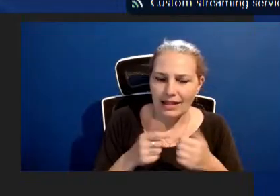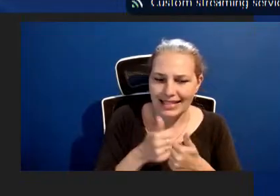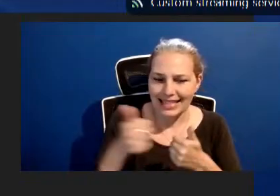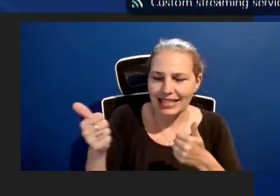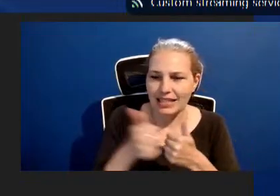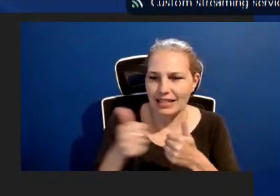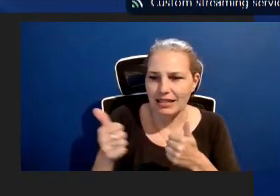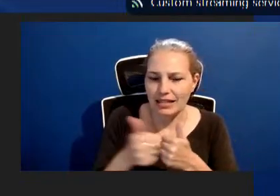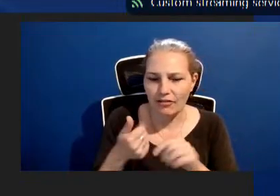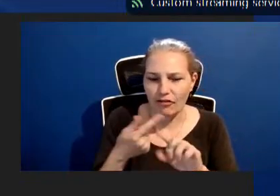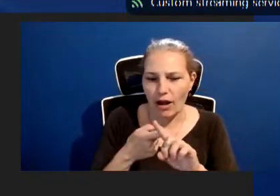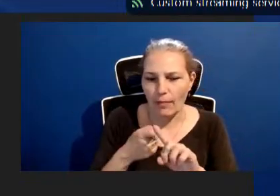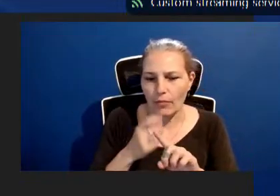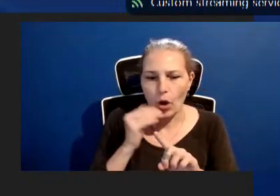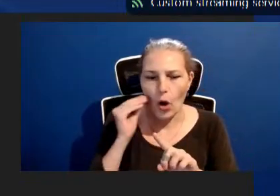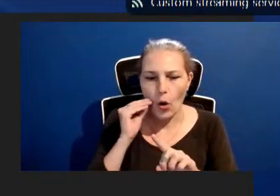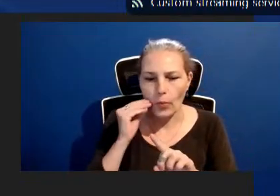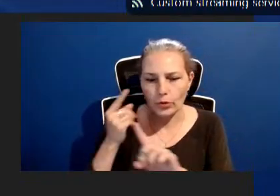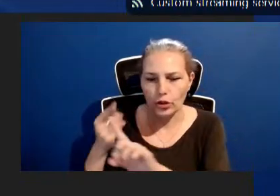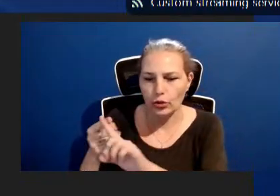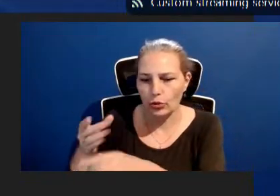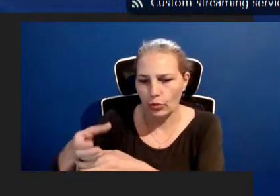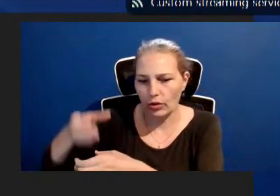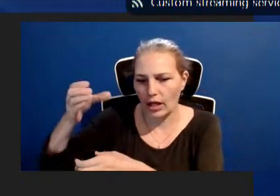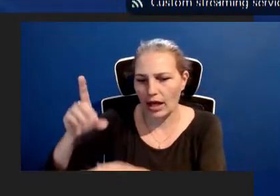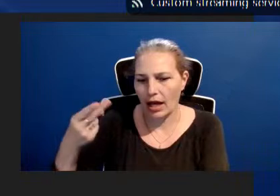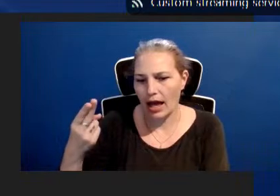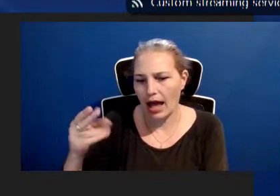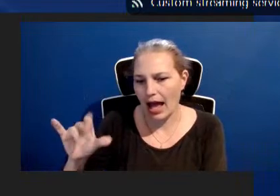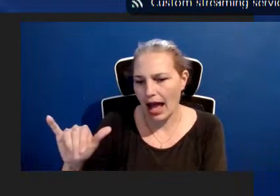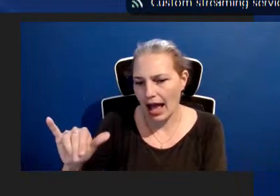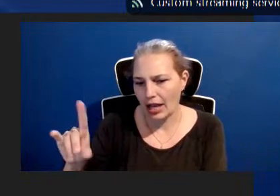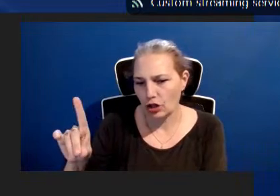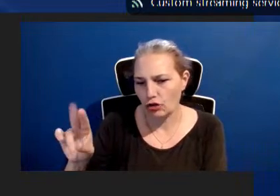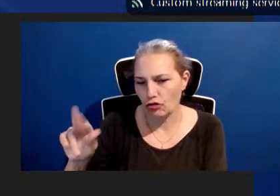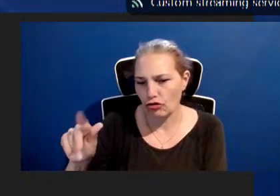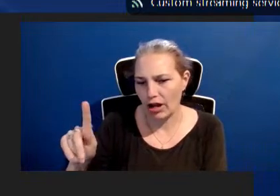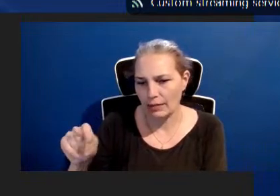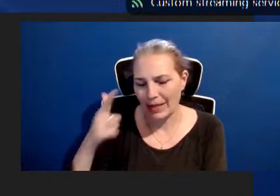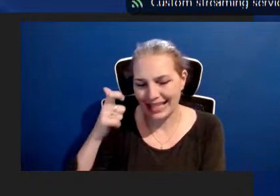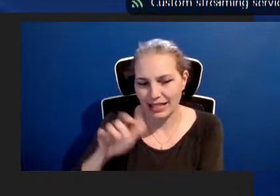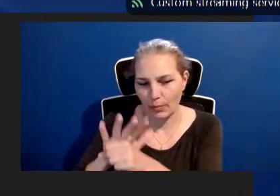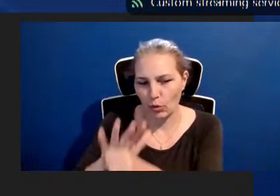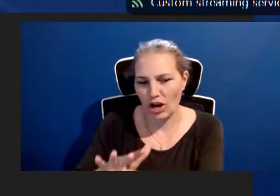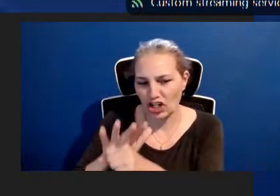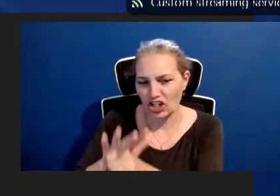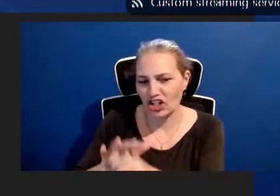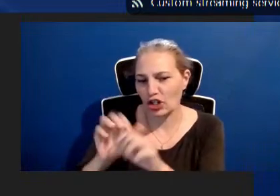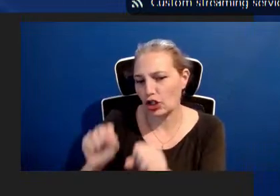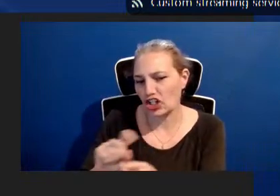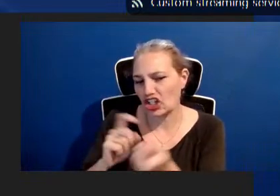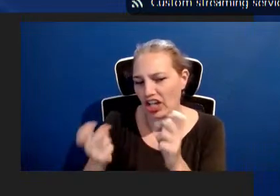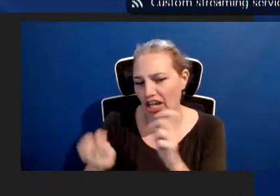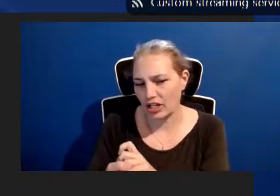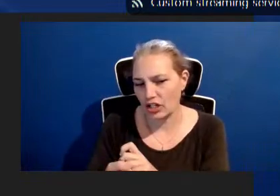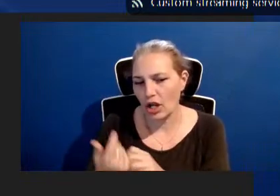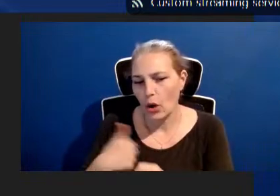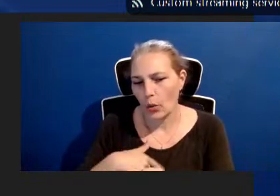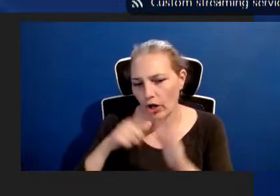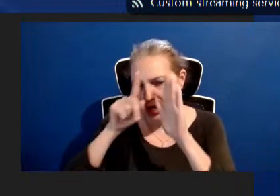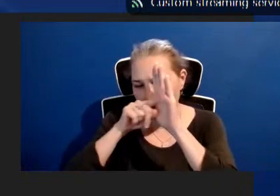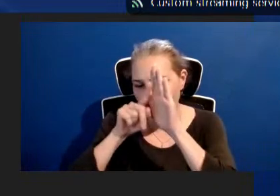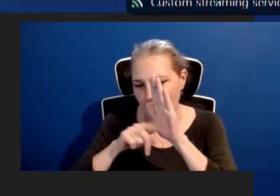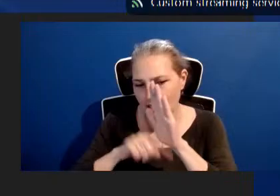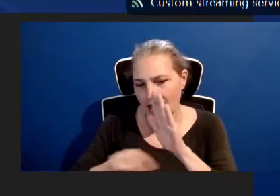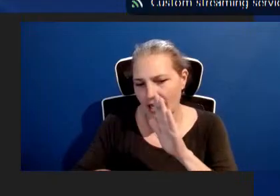from the hydrants. Pressures might change. We are certainly looking at other options if